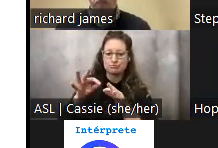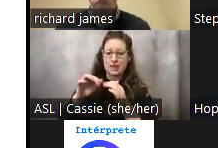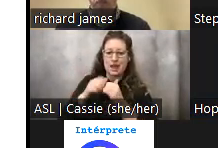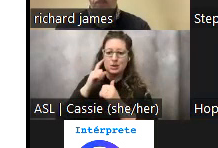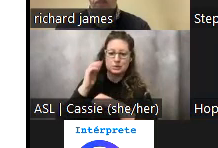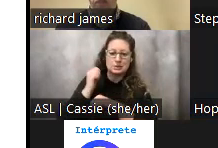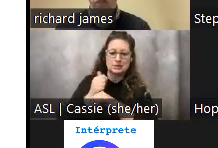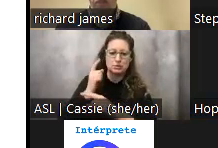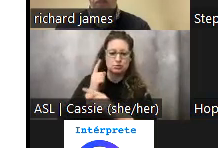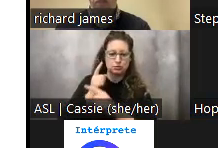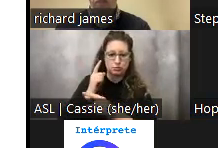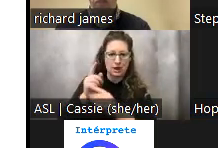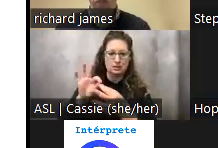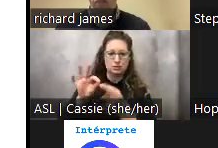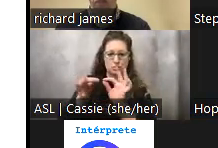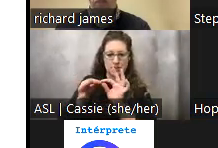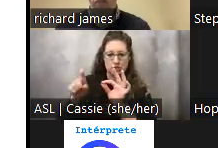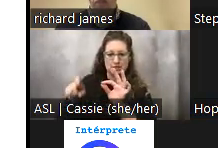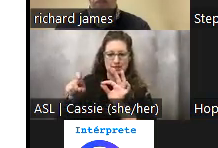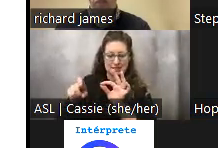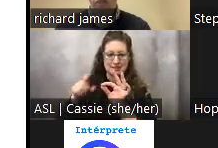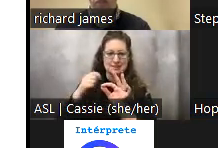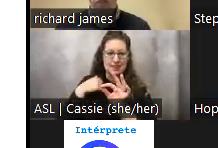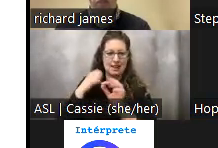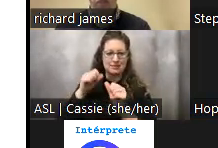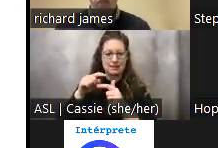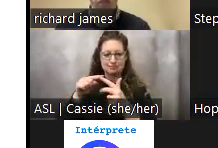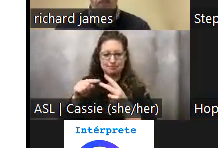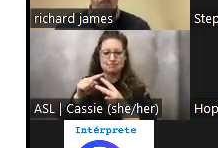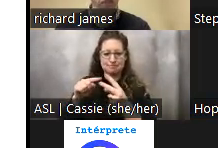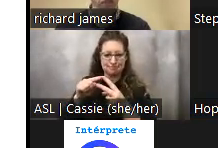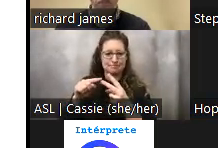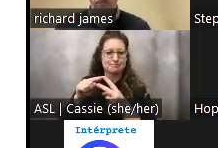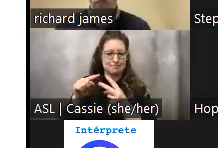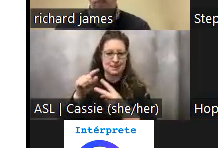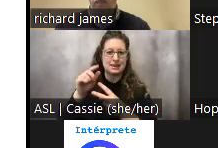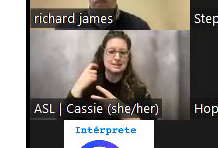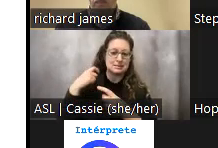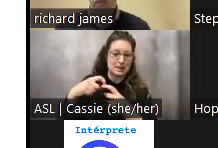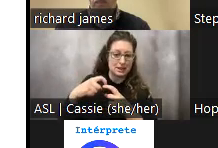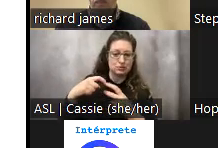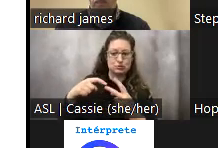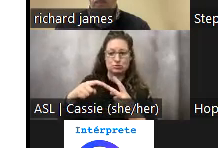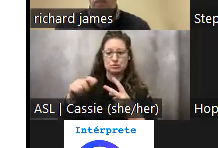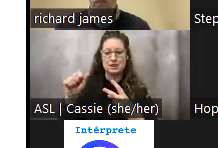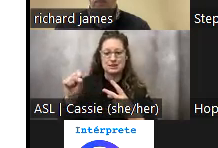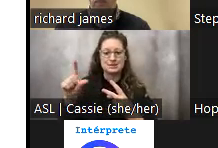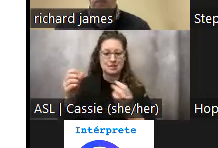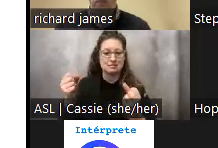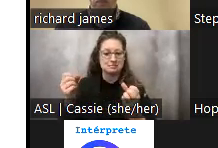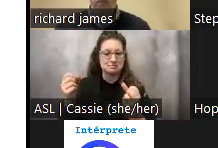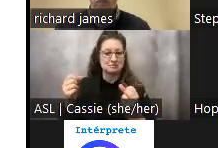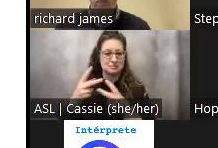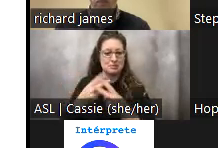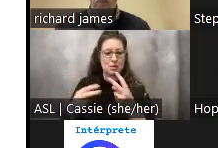interpretation features in Zoom. We do have both Spanish and ASL interpretation today.